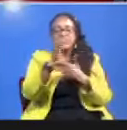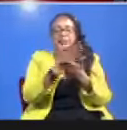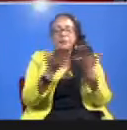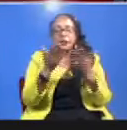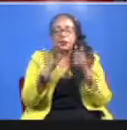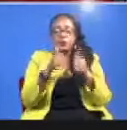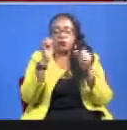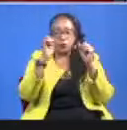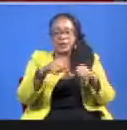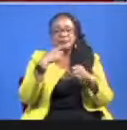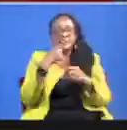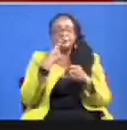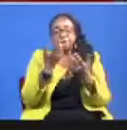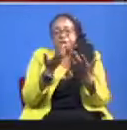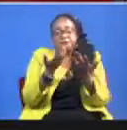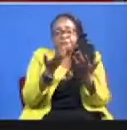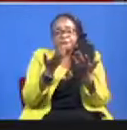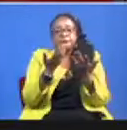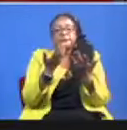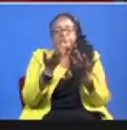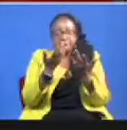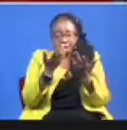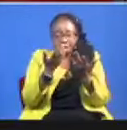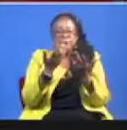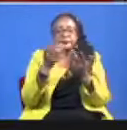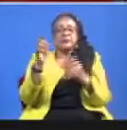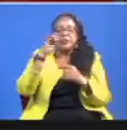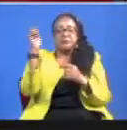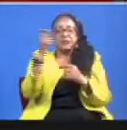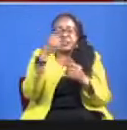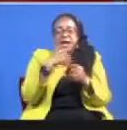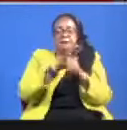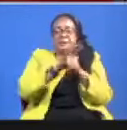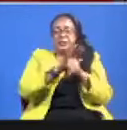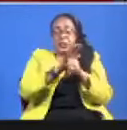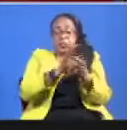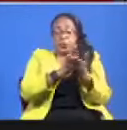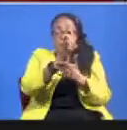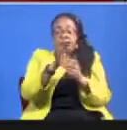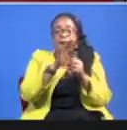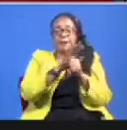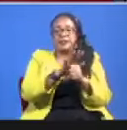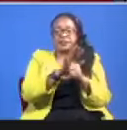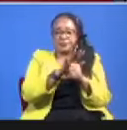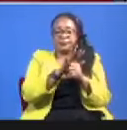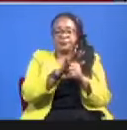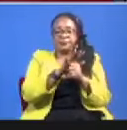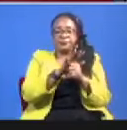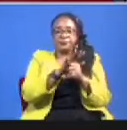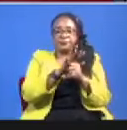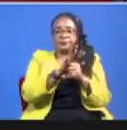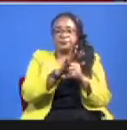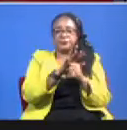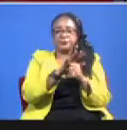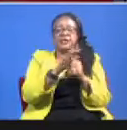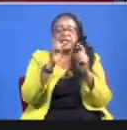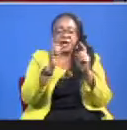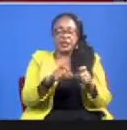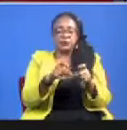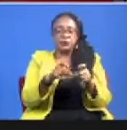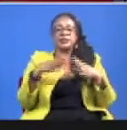bad economics is something that you might say, well, for good or bad, the president probably through pressure, definitely, because he's been quiet all